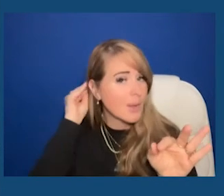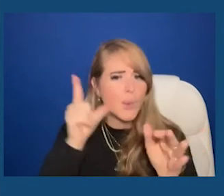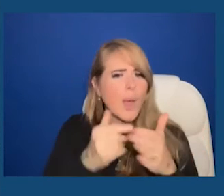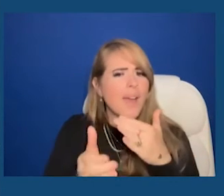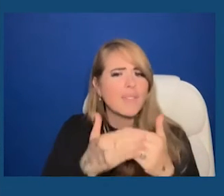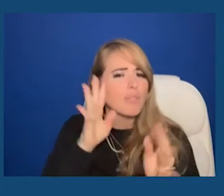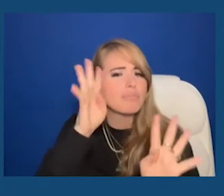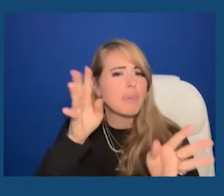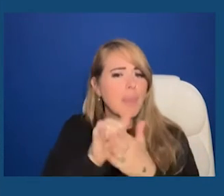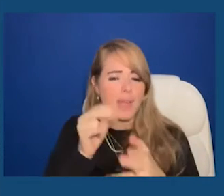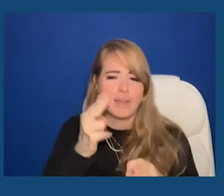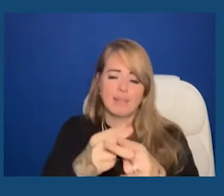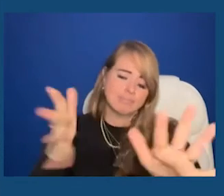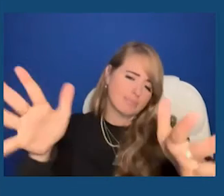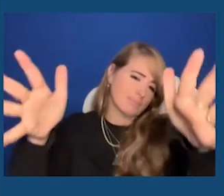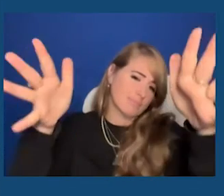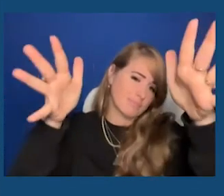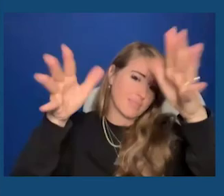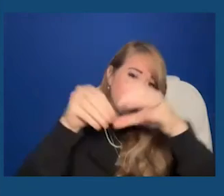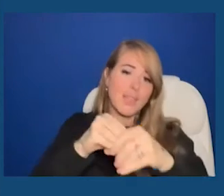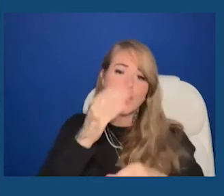okay. Julie Samuels in the front row here.